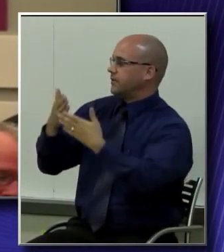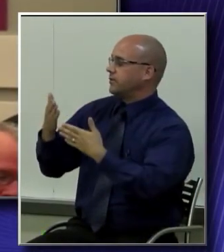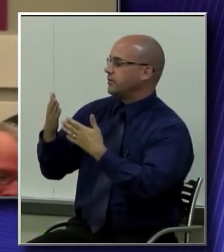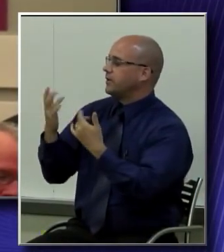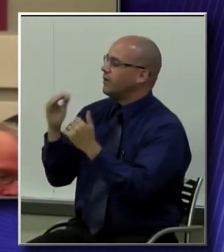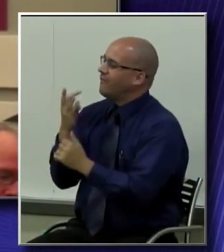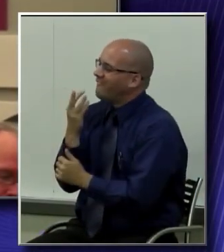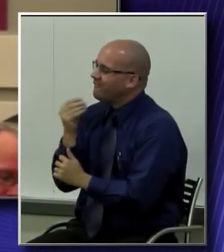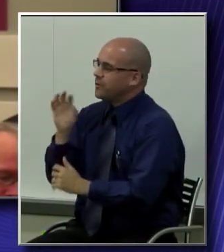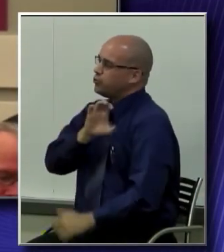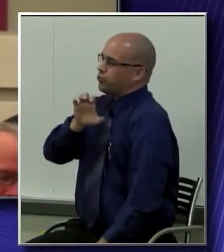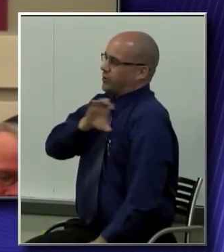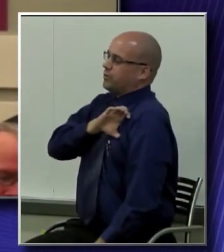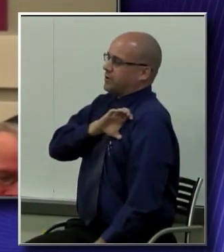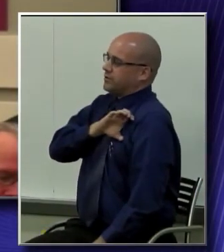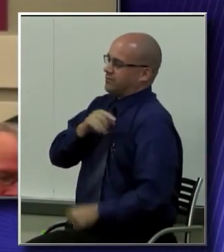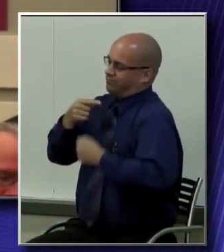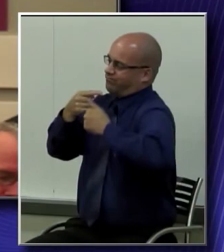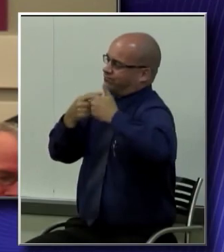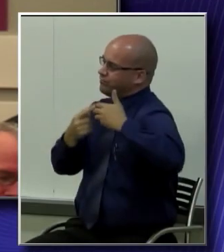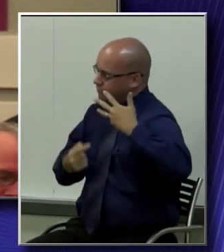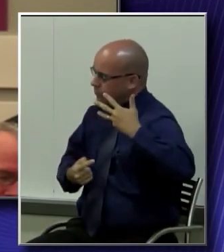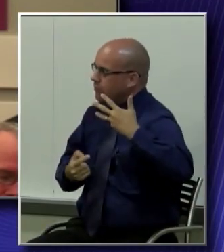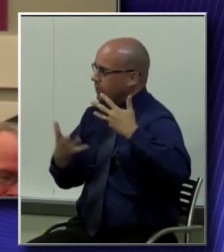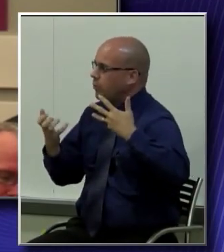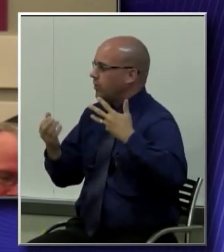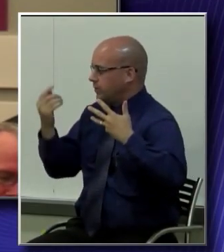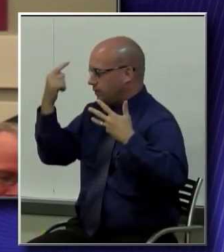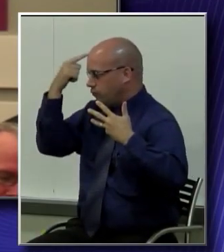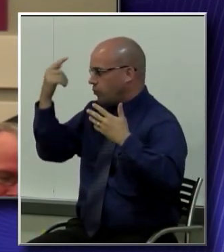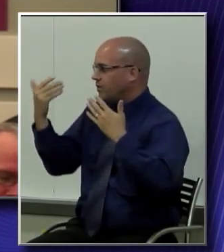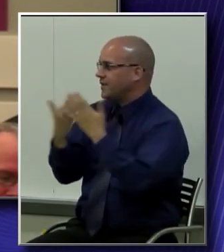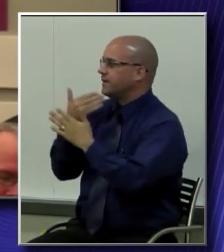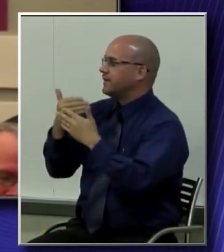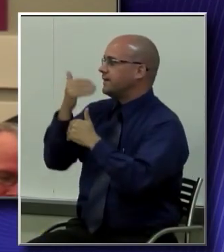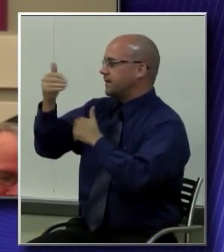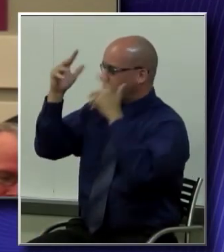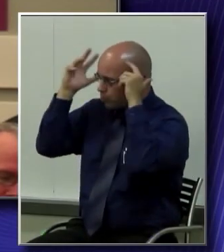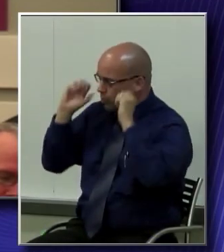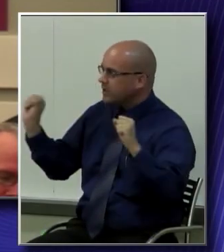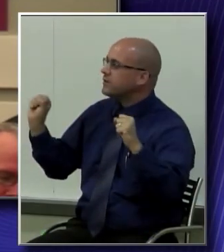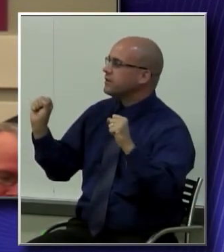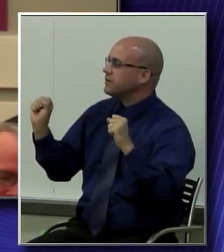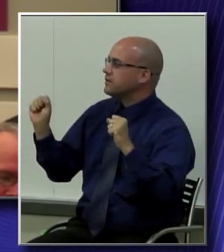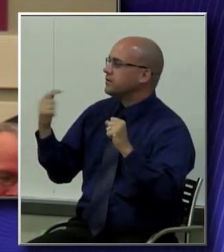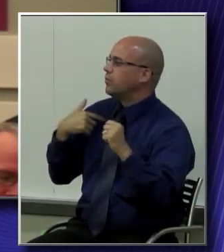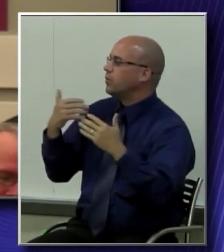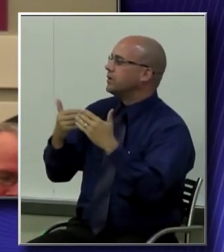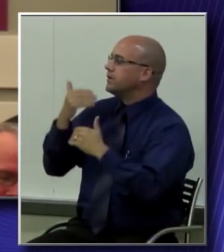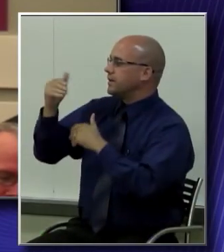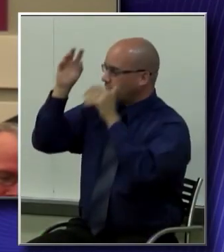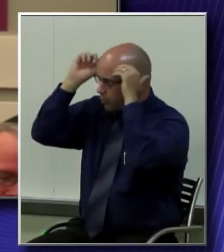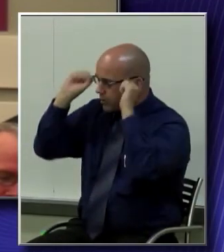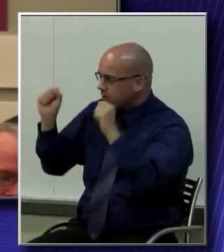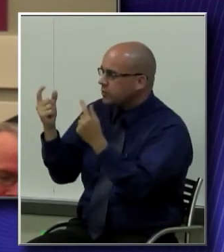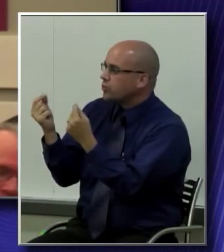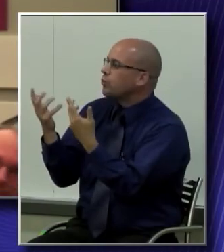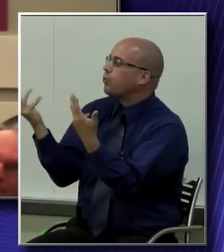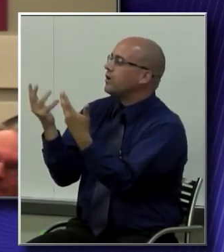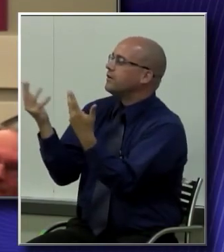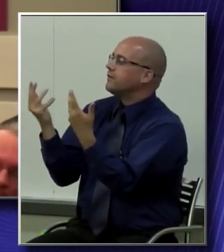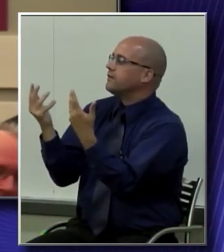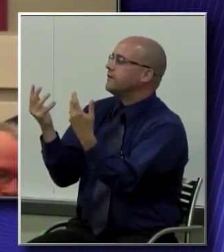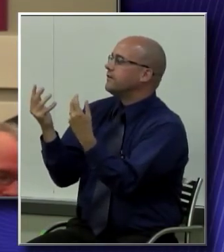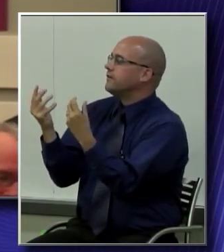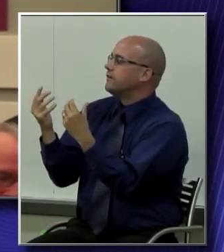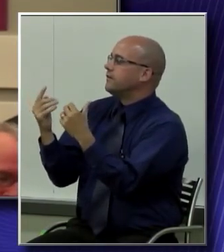characteristics and things I want to bring up for the next president. One thing I would like for the next president to do would be to first to go out